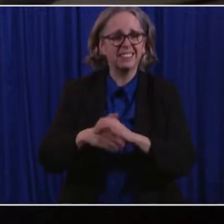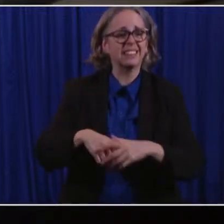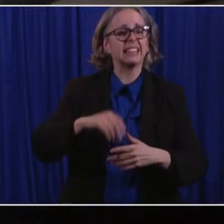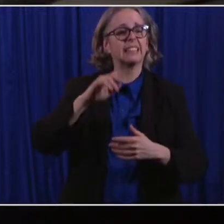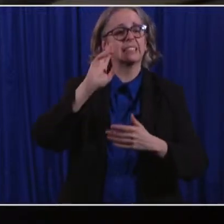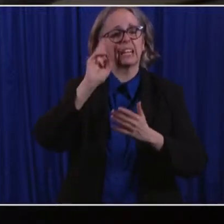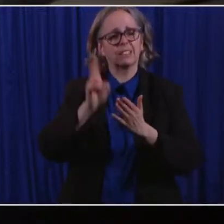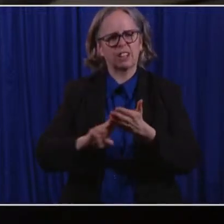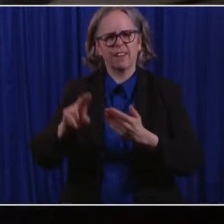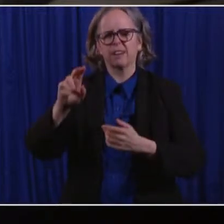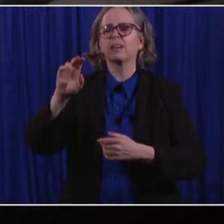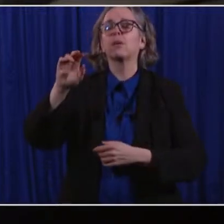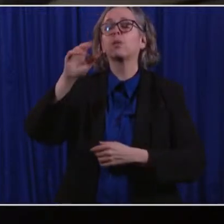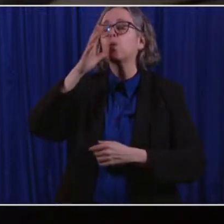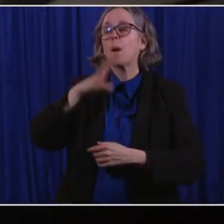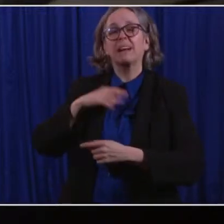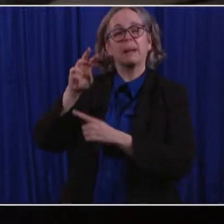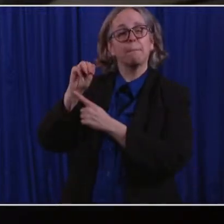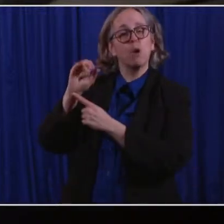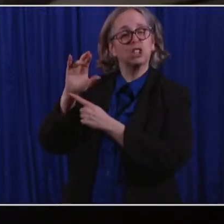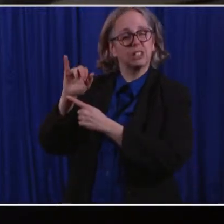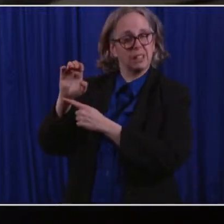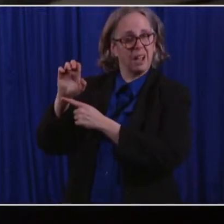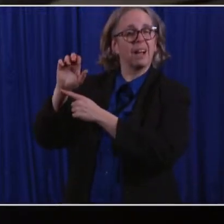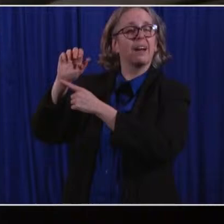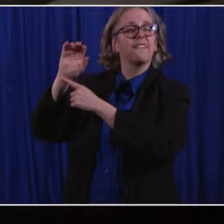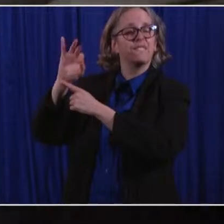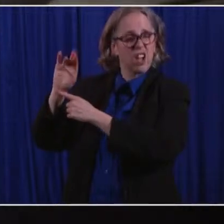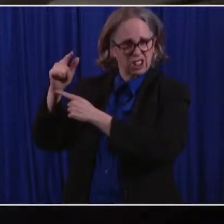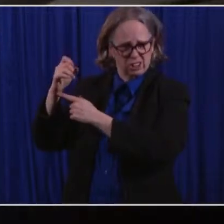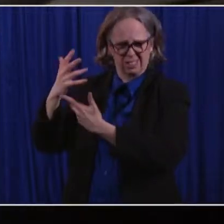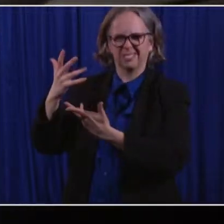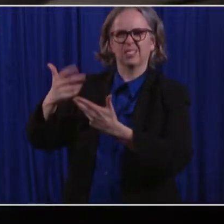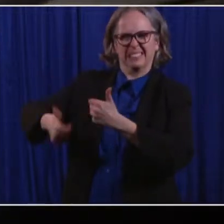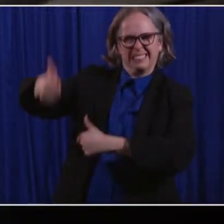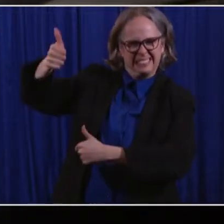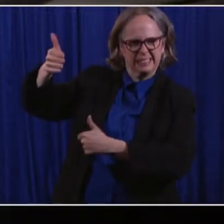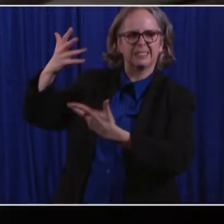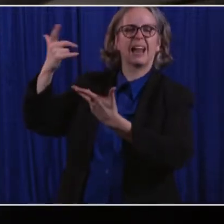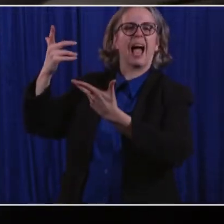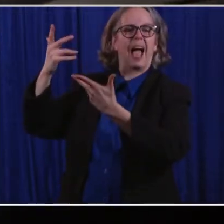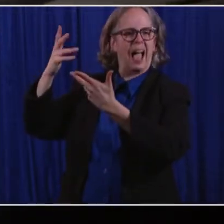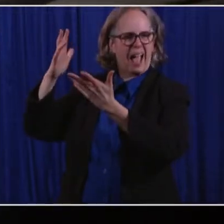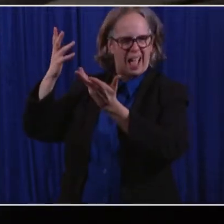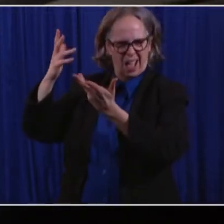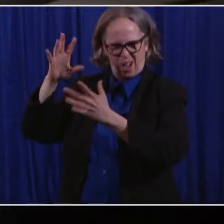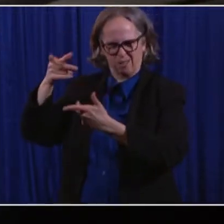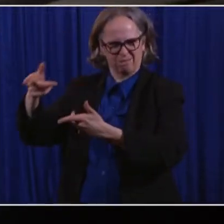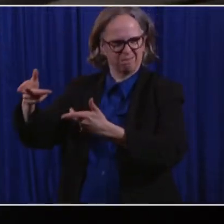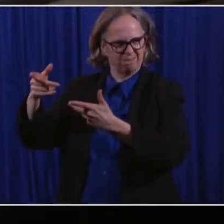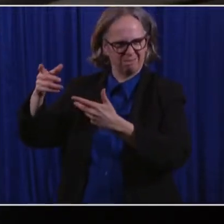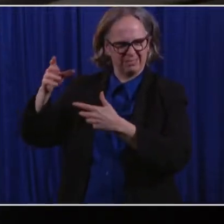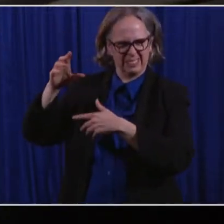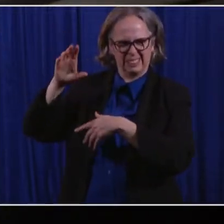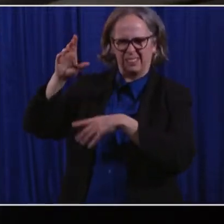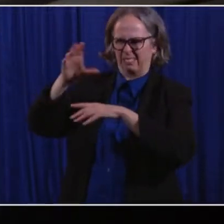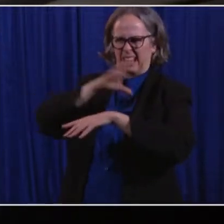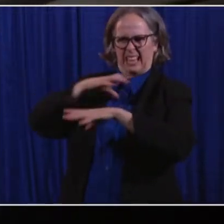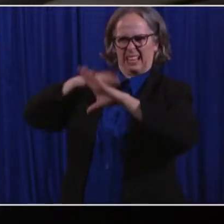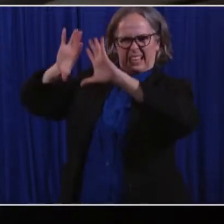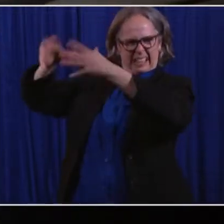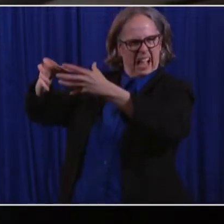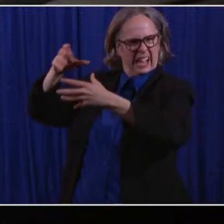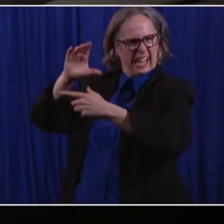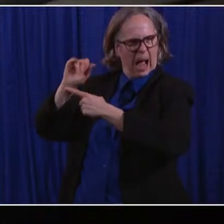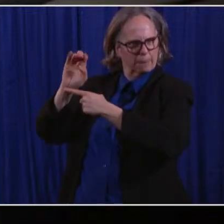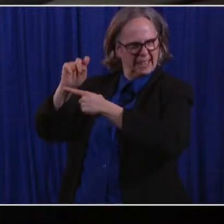fellow Ohioan serving in the president's cabinet. She did a great job in Cleveland, and I know she's going to do a great job at HUD. And so congratulations to